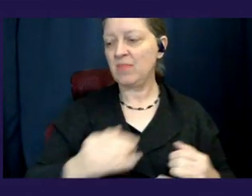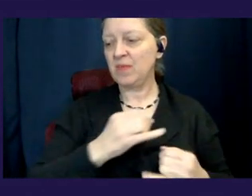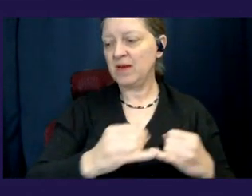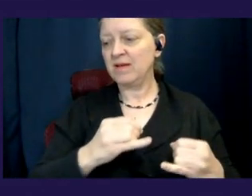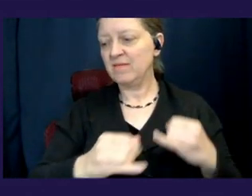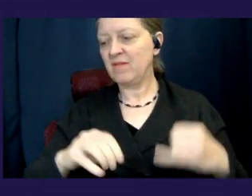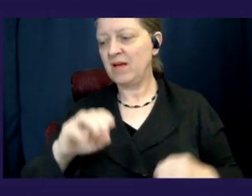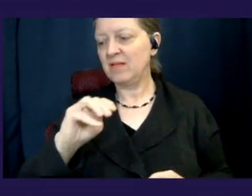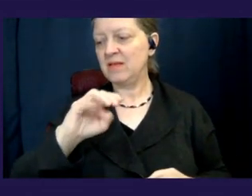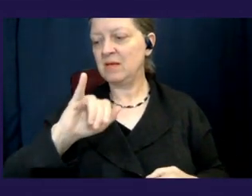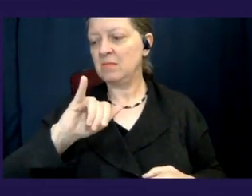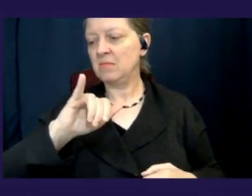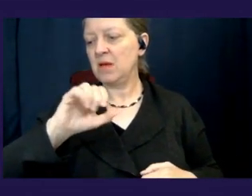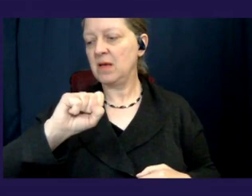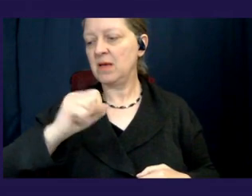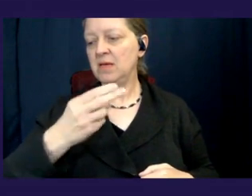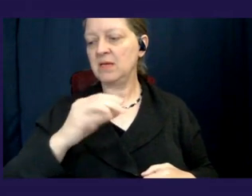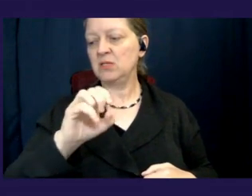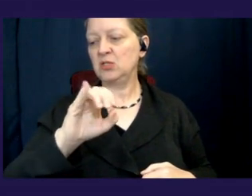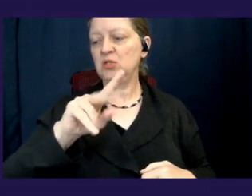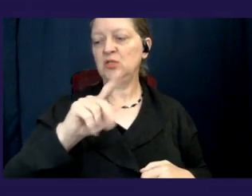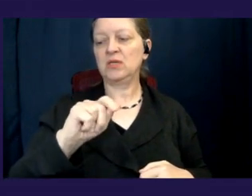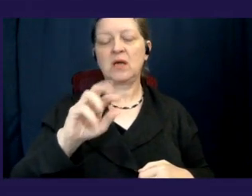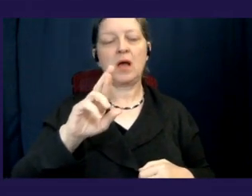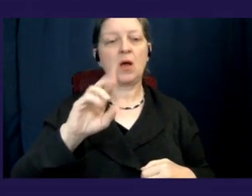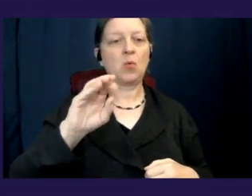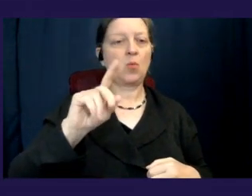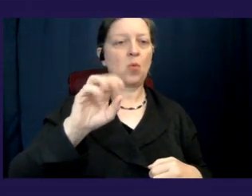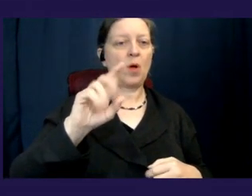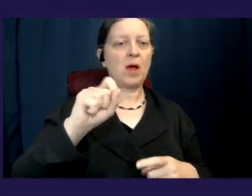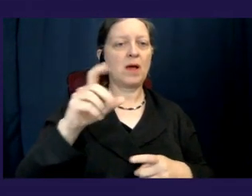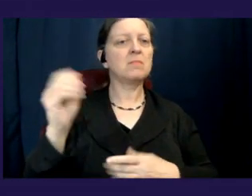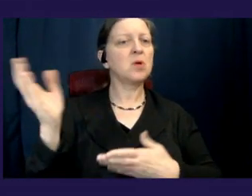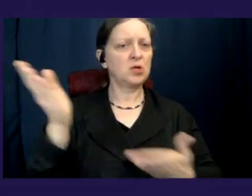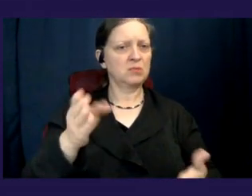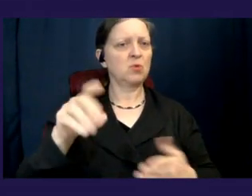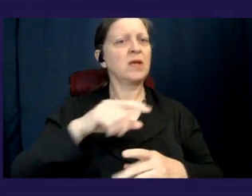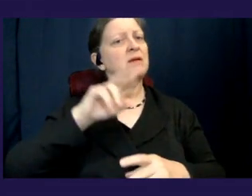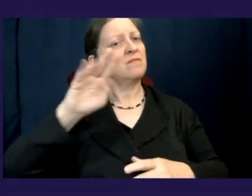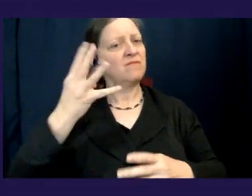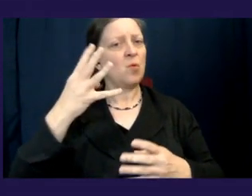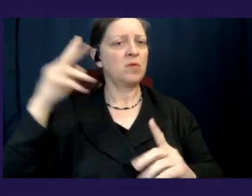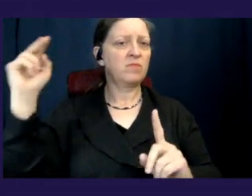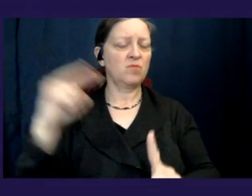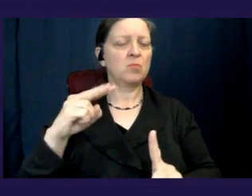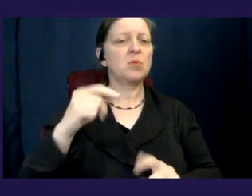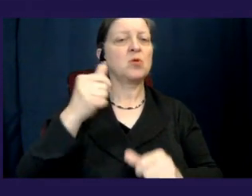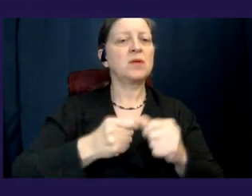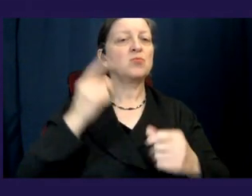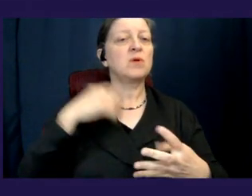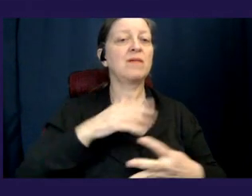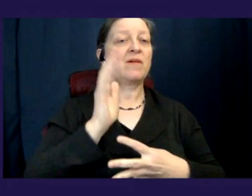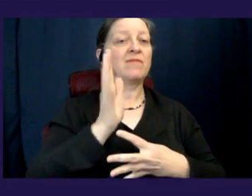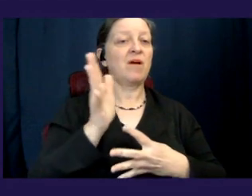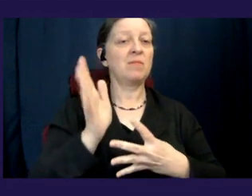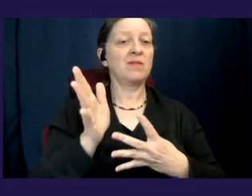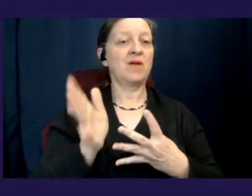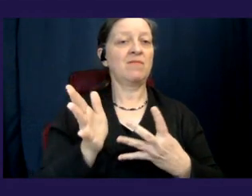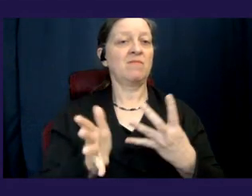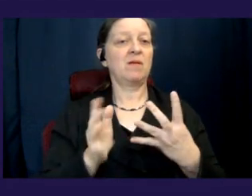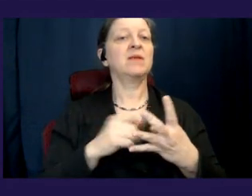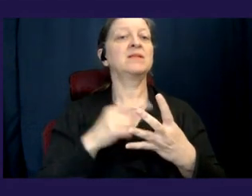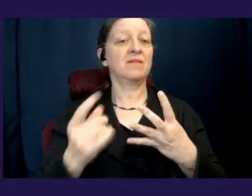and the practitioner information, health equity considerations. So each speaker will speak for 5 minutes, and then we'll come back for question and